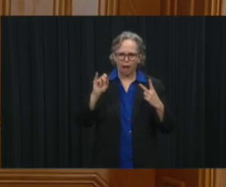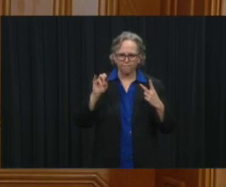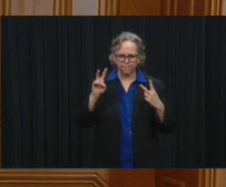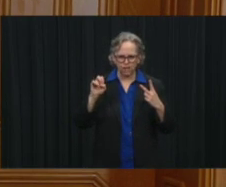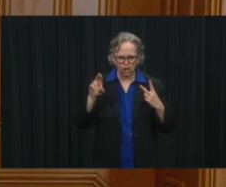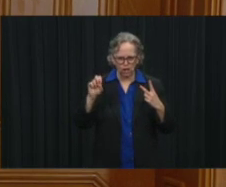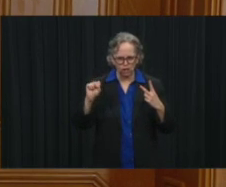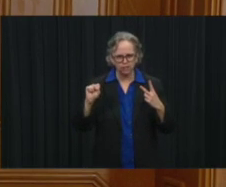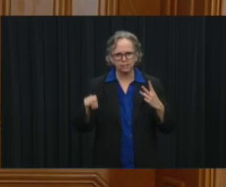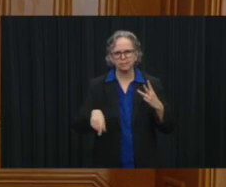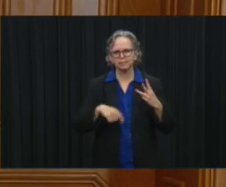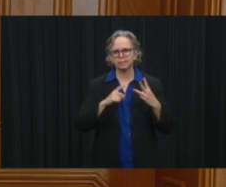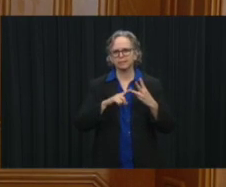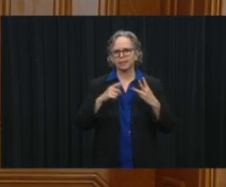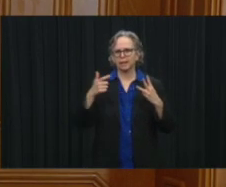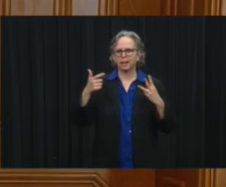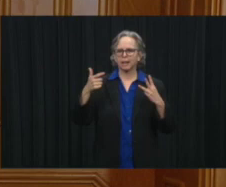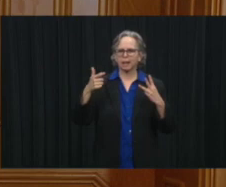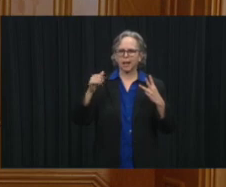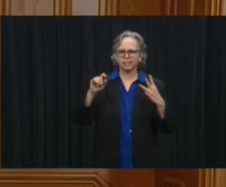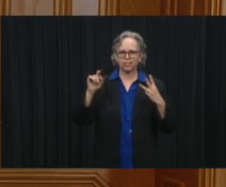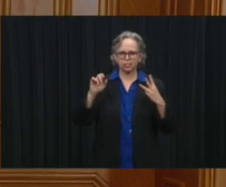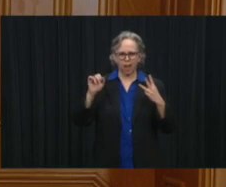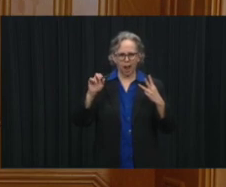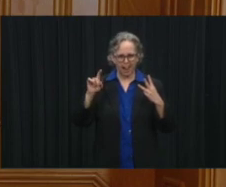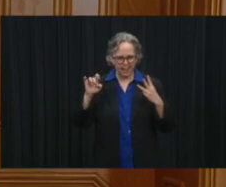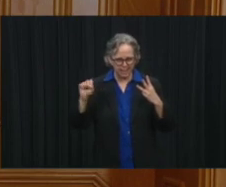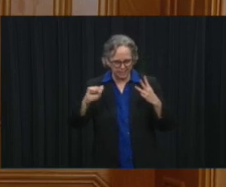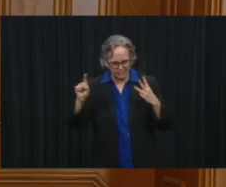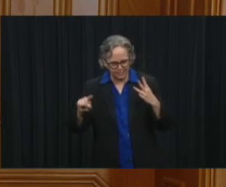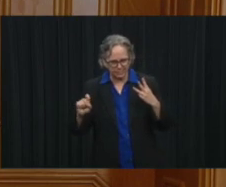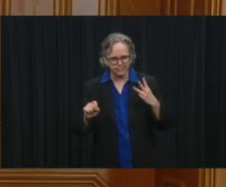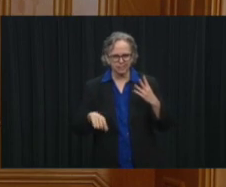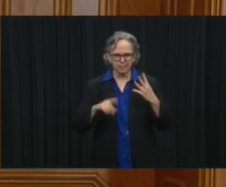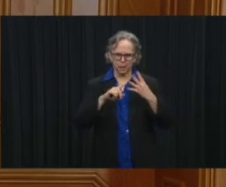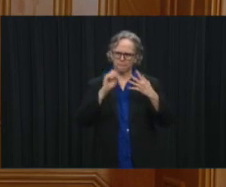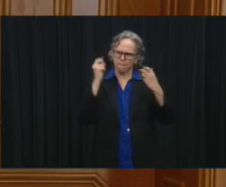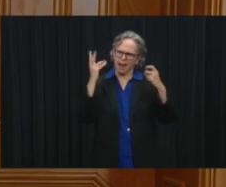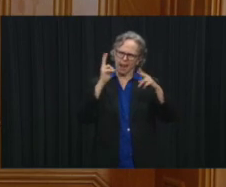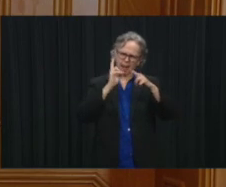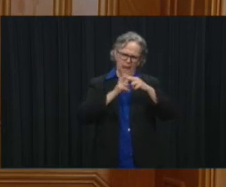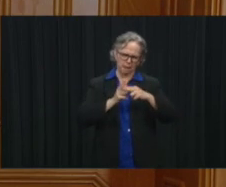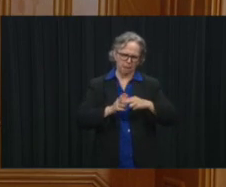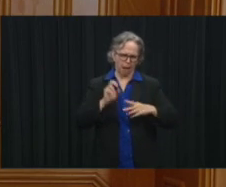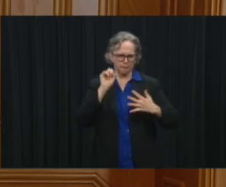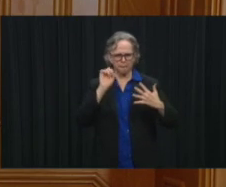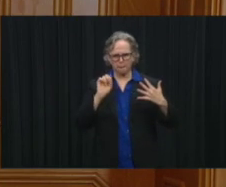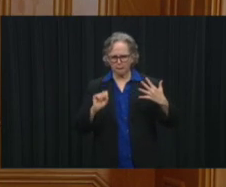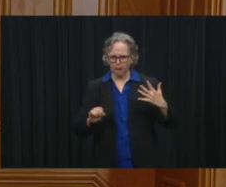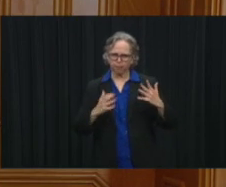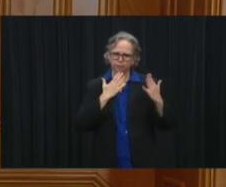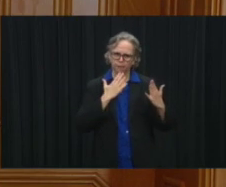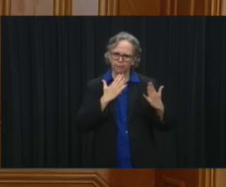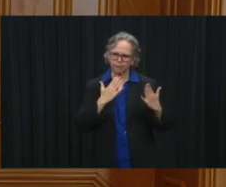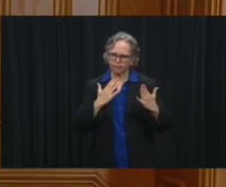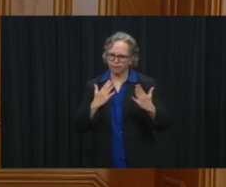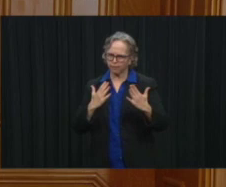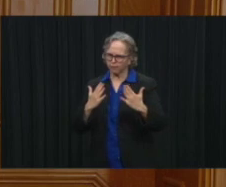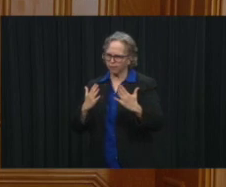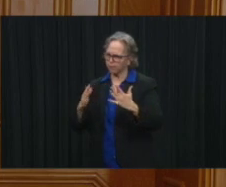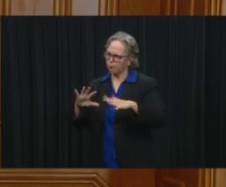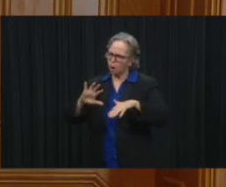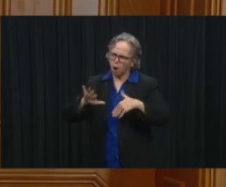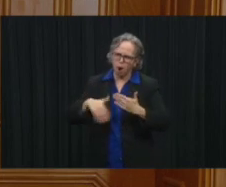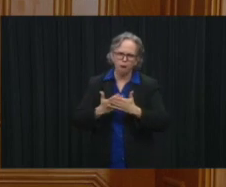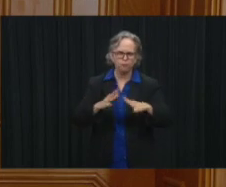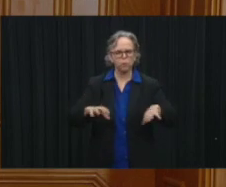Ryan, Balderson, Fudge, Turner, Jordan, Wenstrup. I thank you. We thank you for your very fine work.